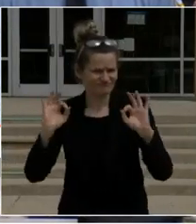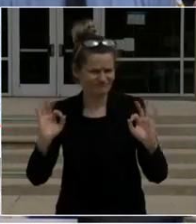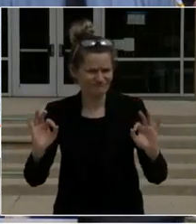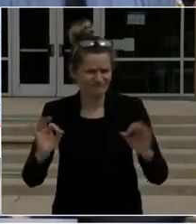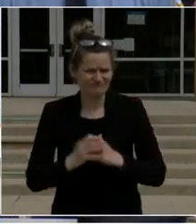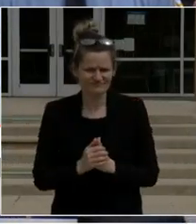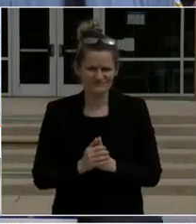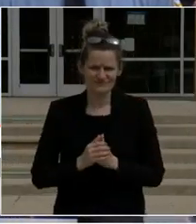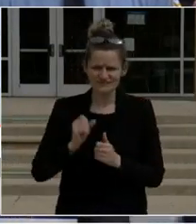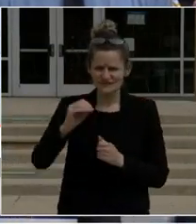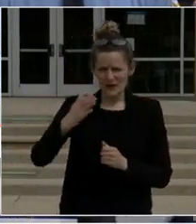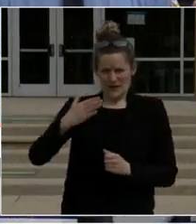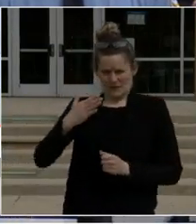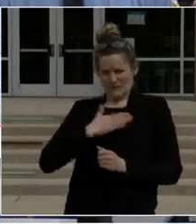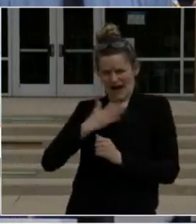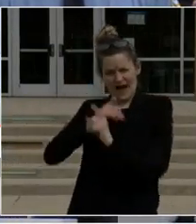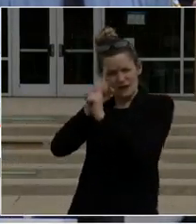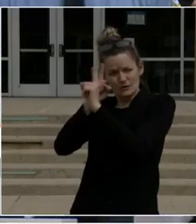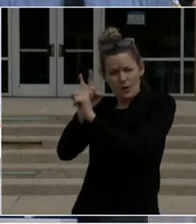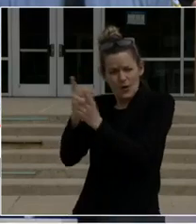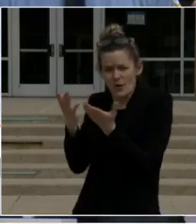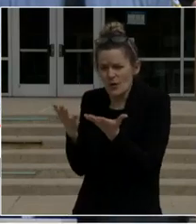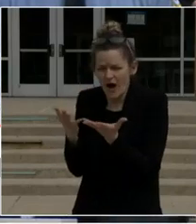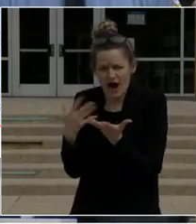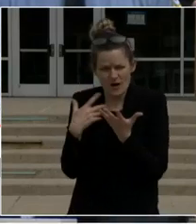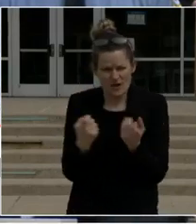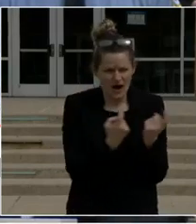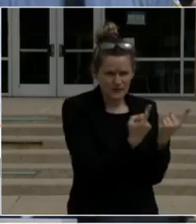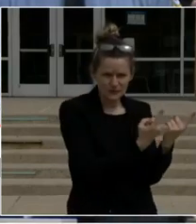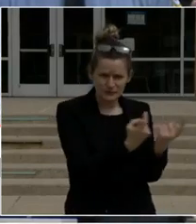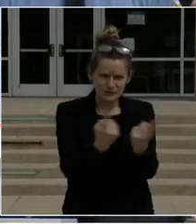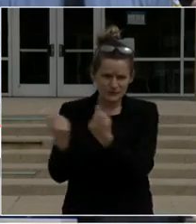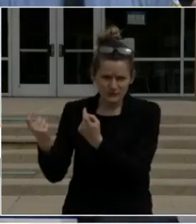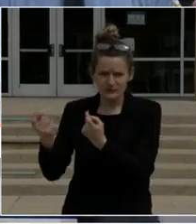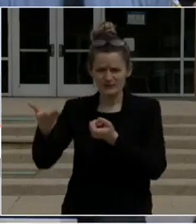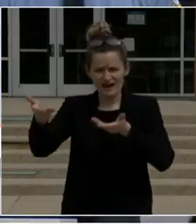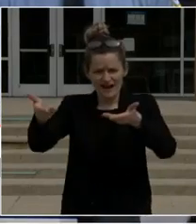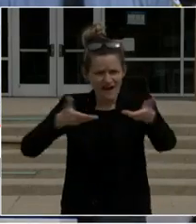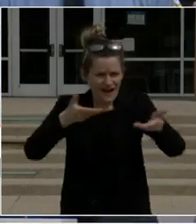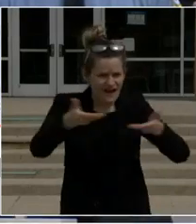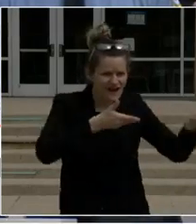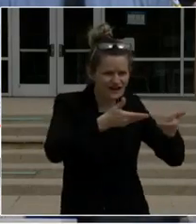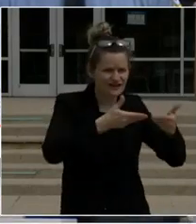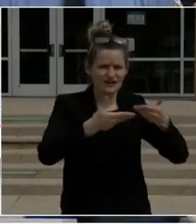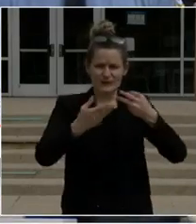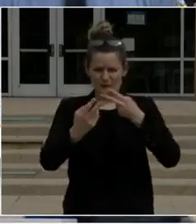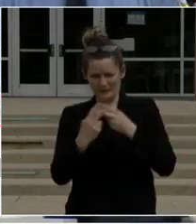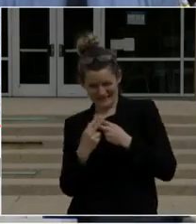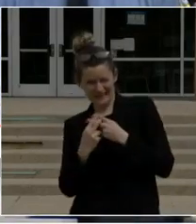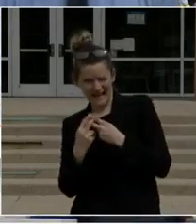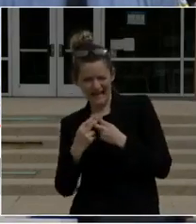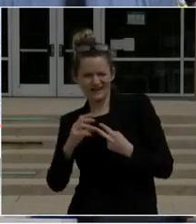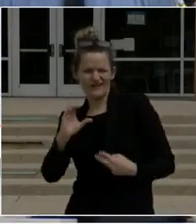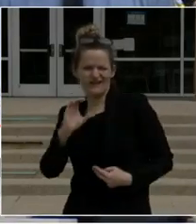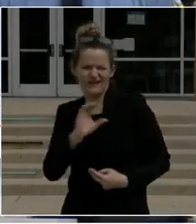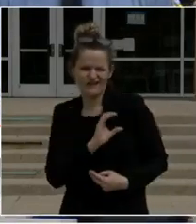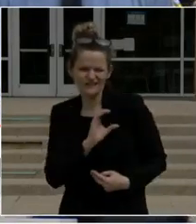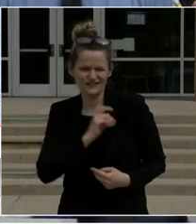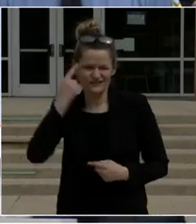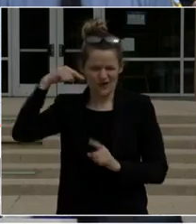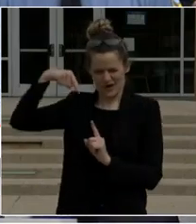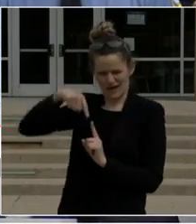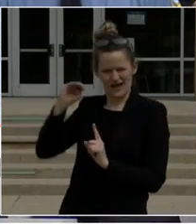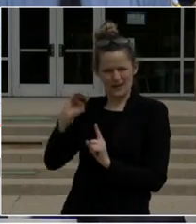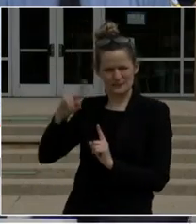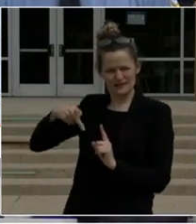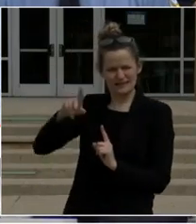and retaining a properly staffed MPD. I didn't ask for a little bit of this and a little bit of that. This